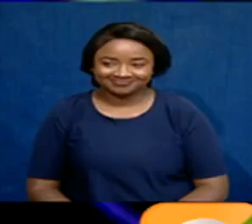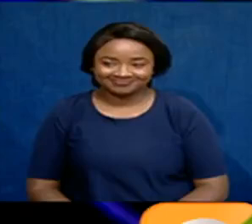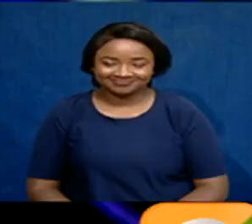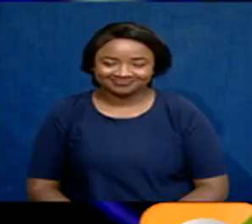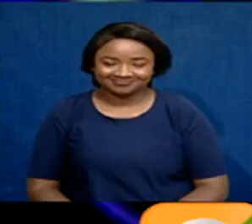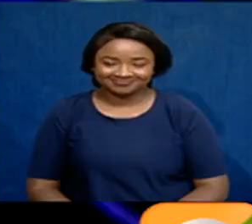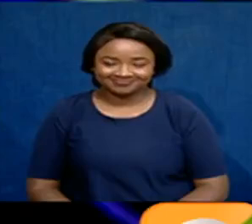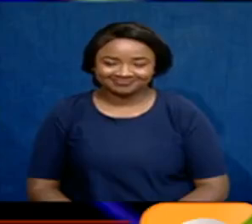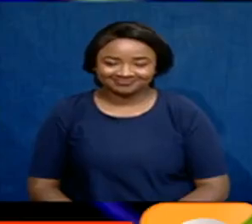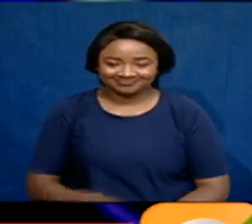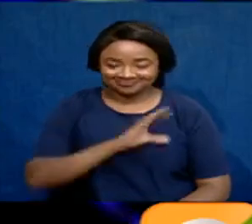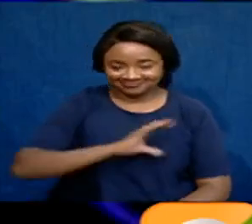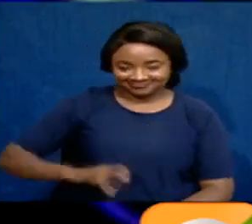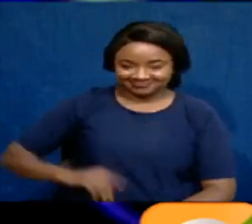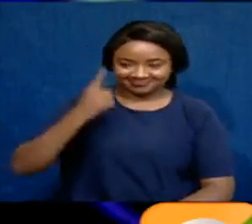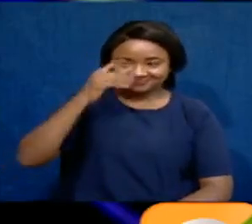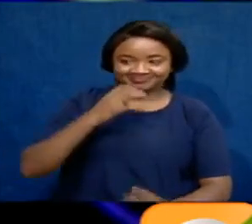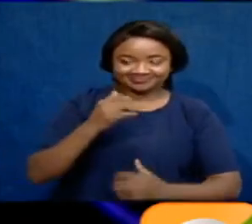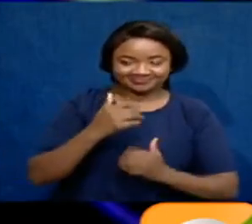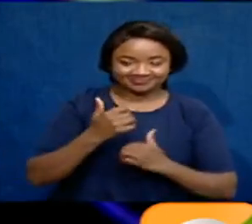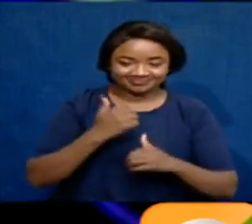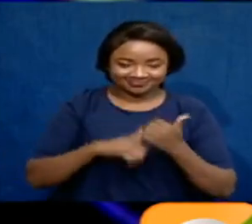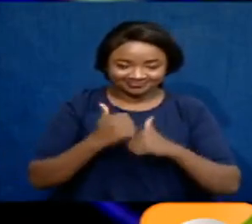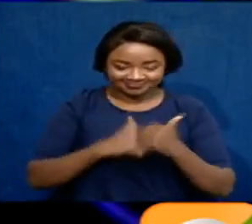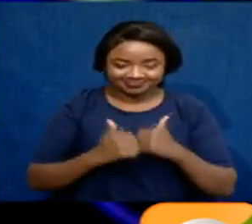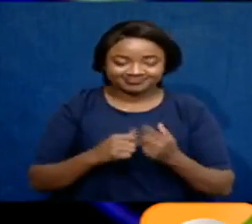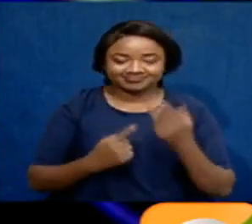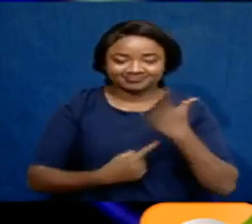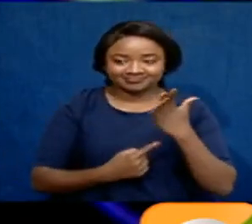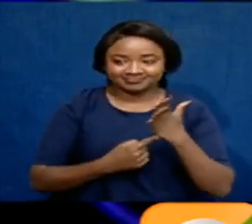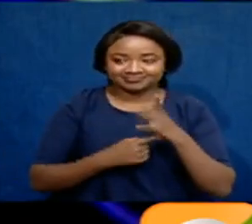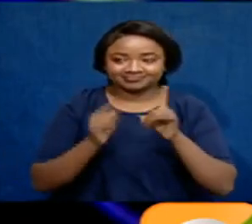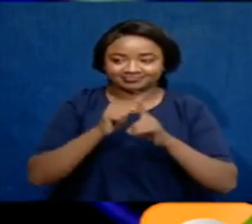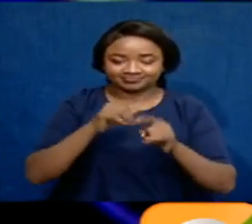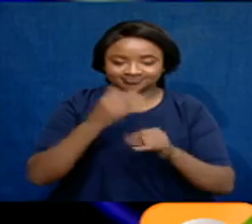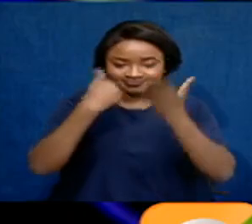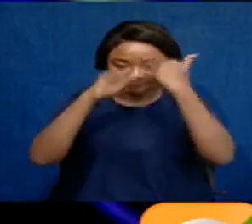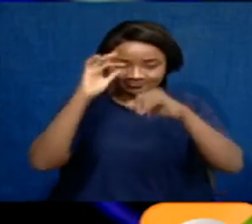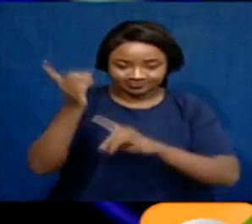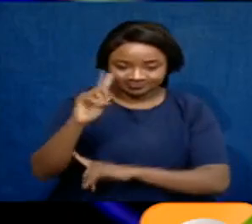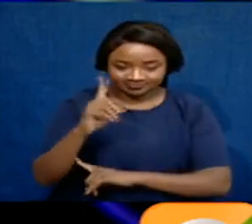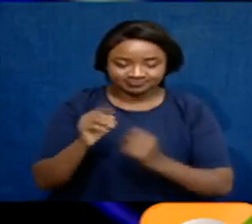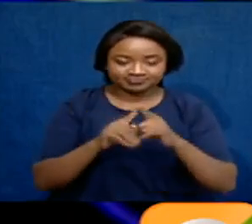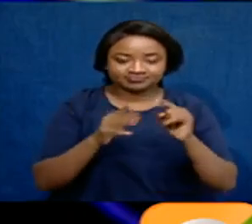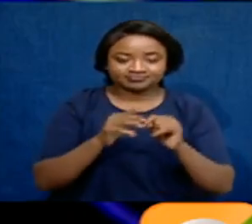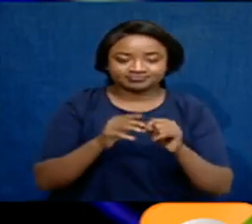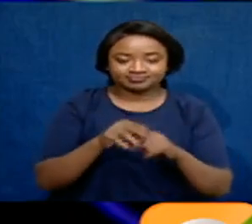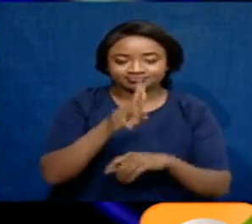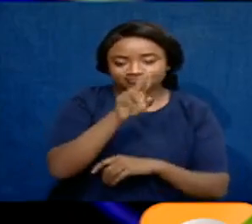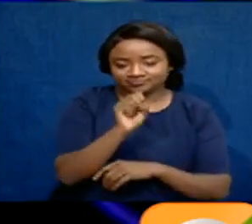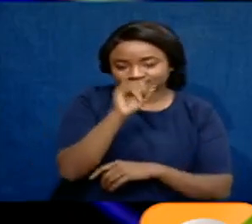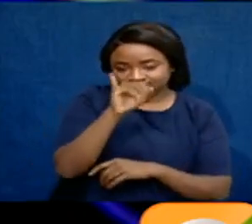The Commission for Science, Technology and Innovation, NACOSTI, the University of Nairobi and the United States International University